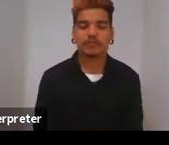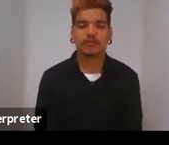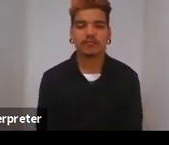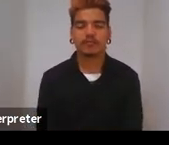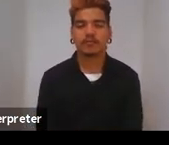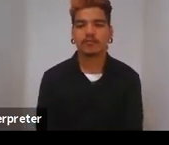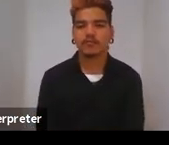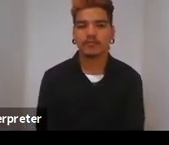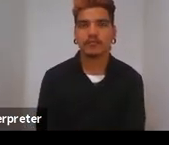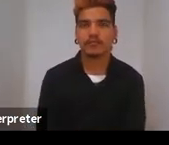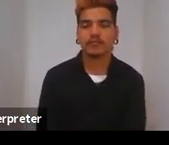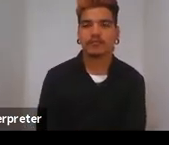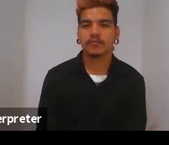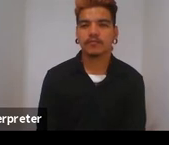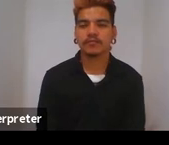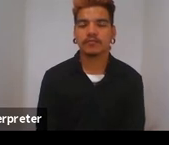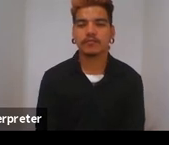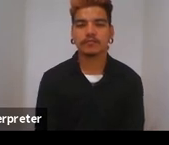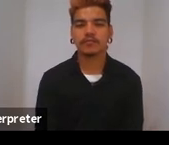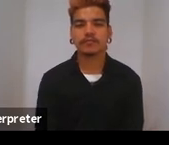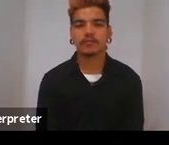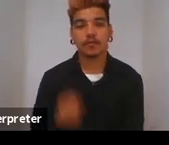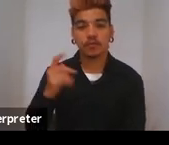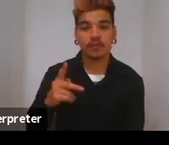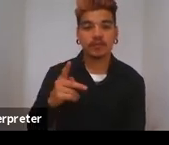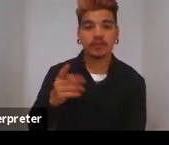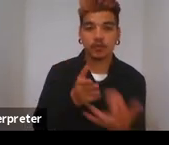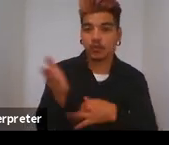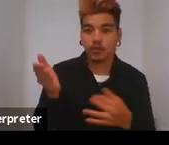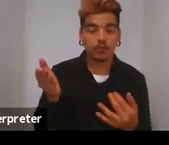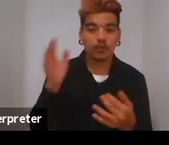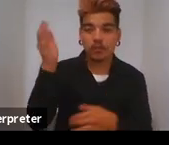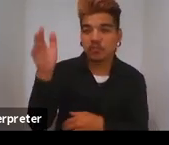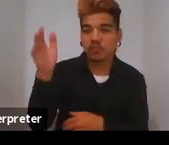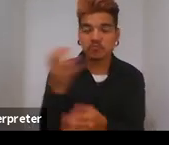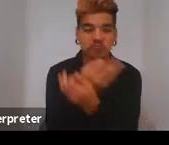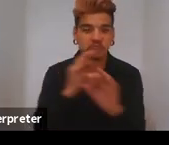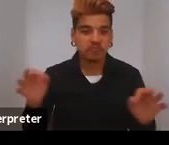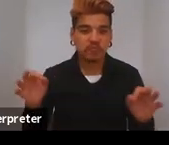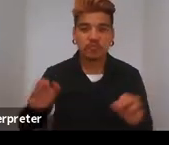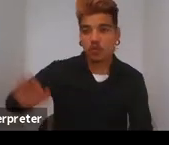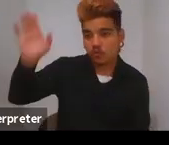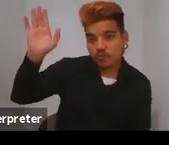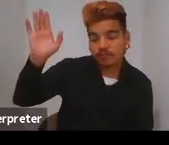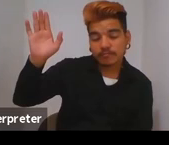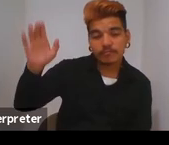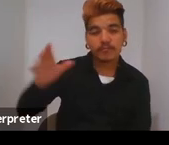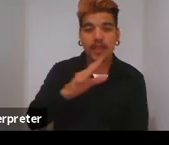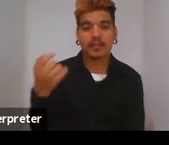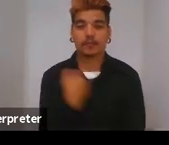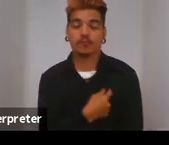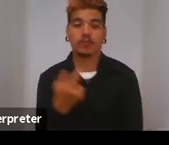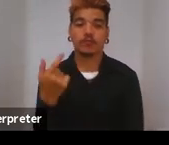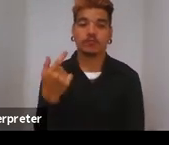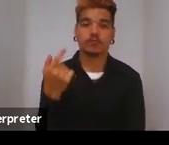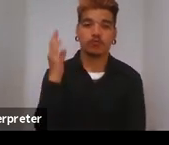if time permitting. Okay. And throughout the presentation, feel free to use the raise hand feature, and we will come to you as